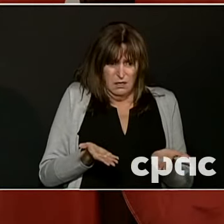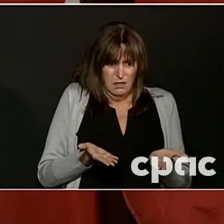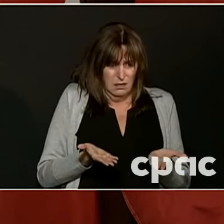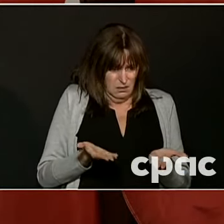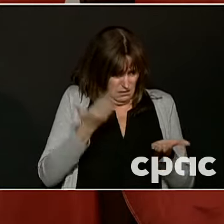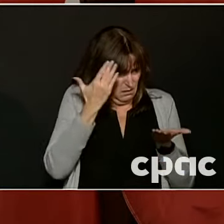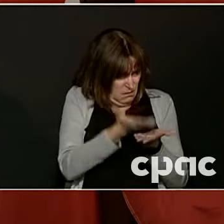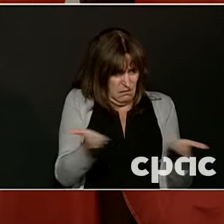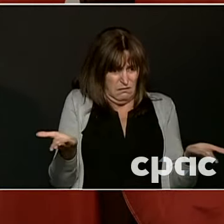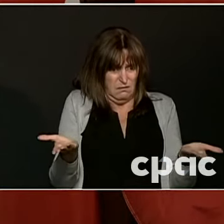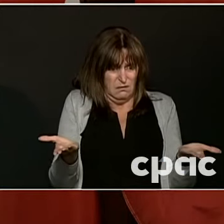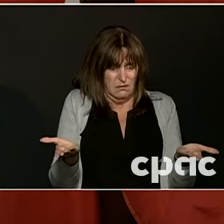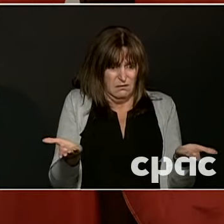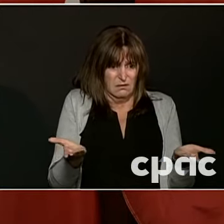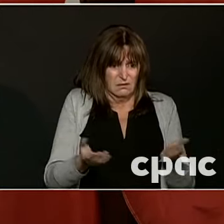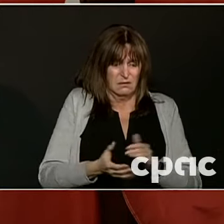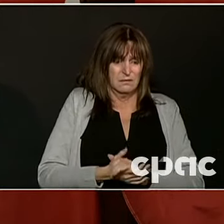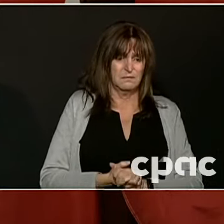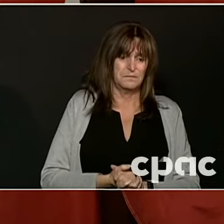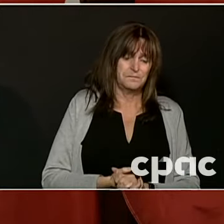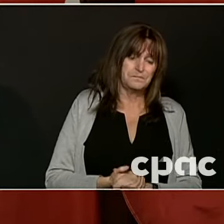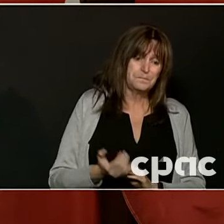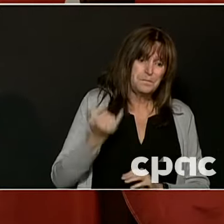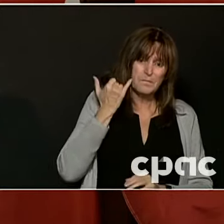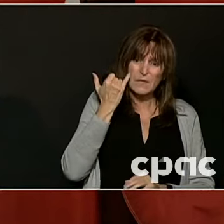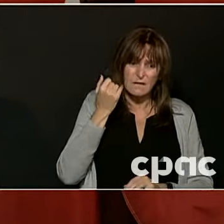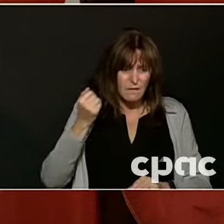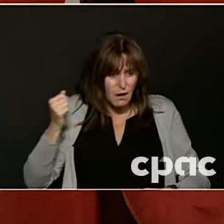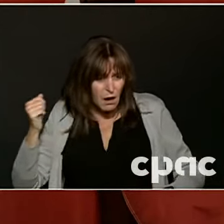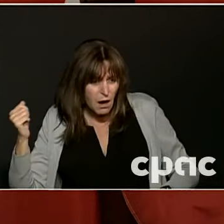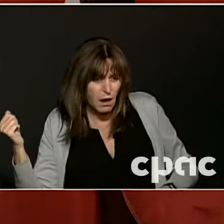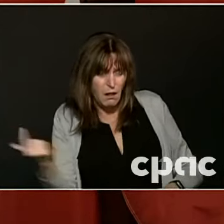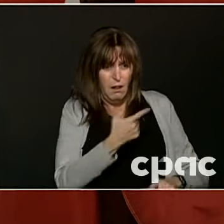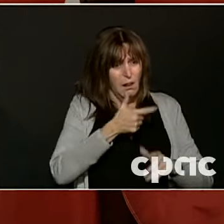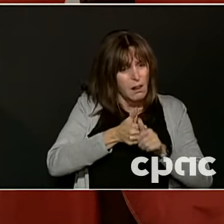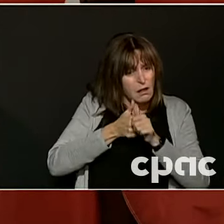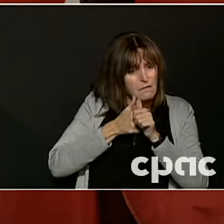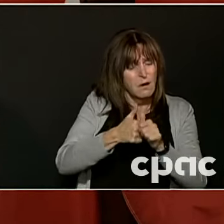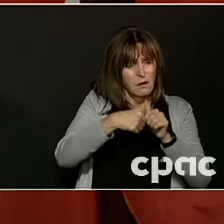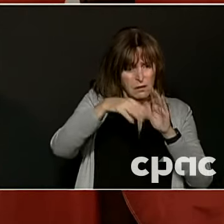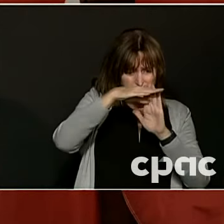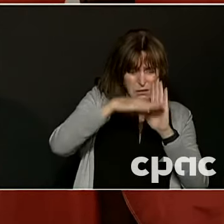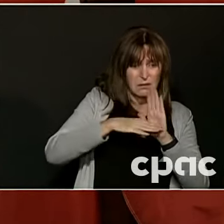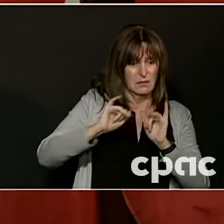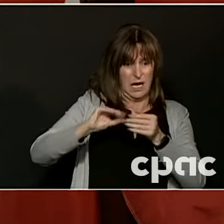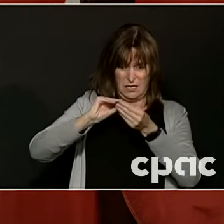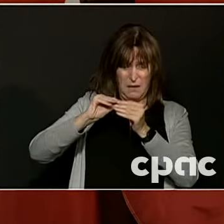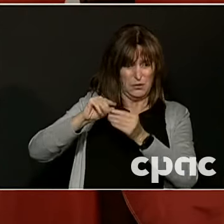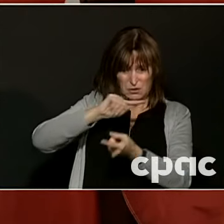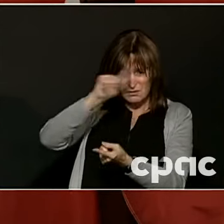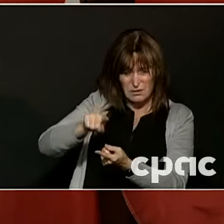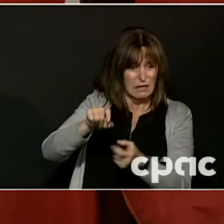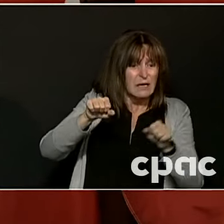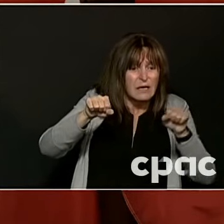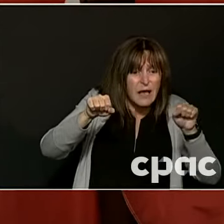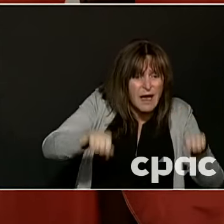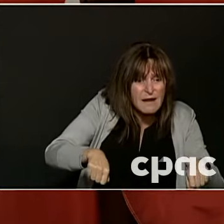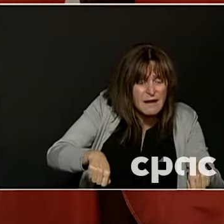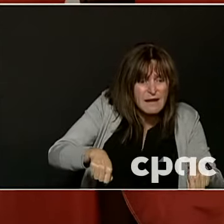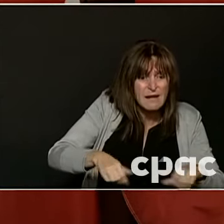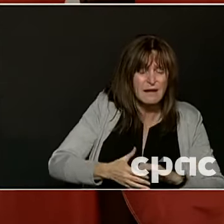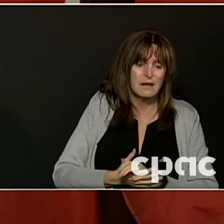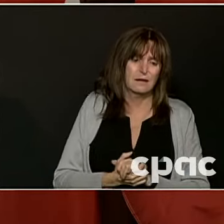said before, if everybody did what they're supposed to do, we can bring those numbers down. We can bring them down considerably.